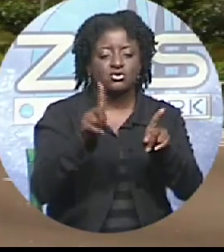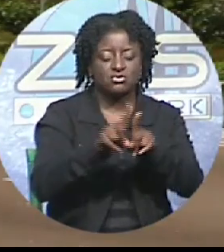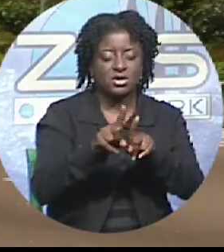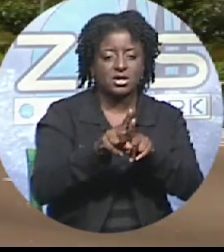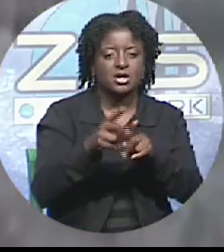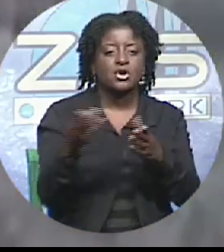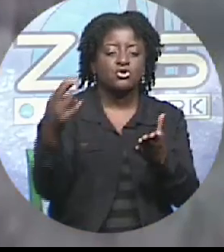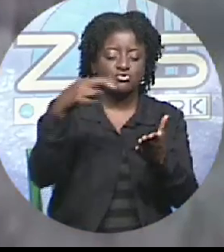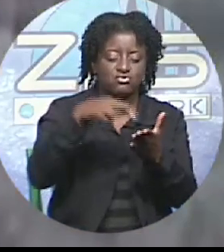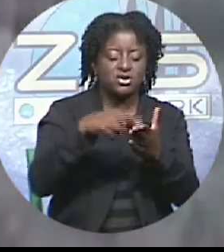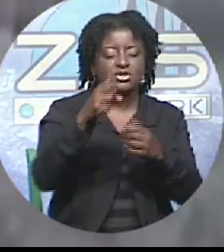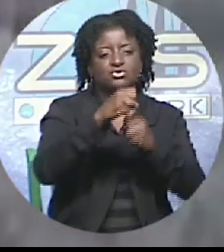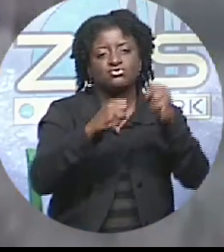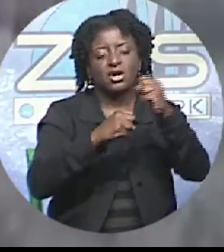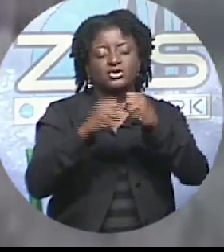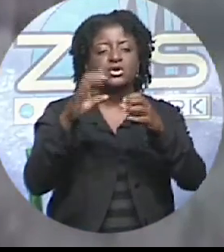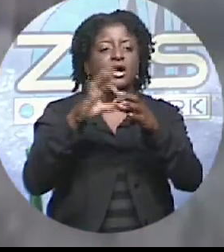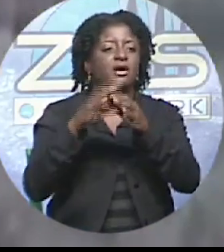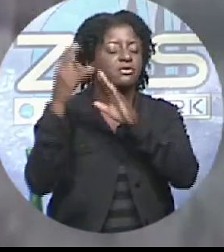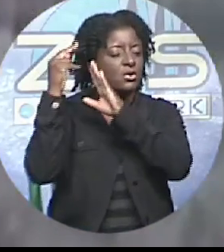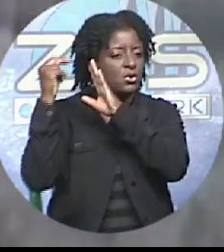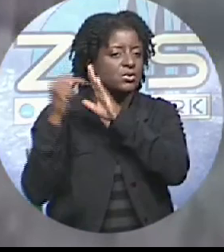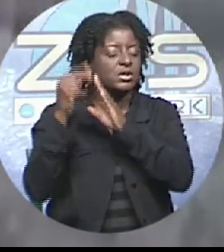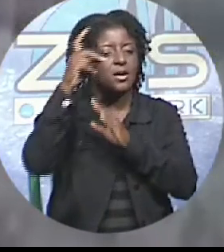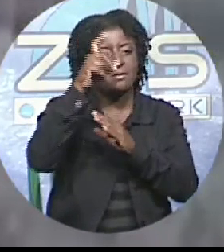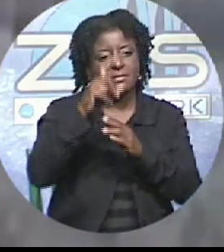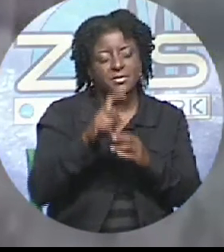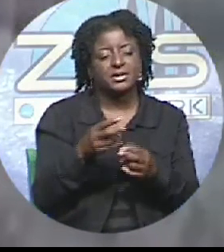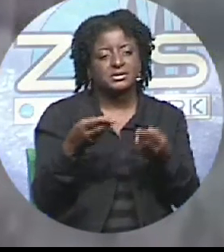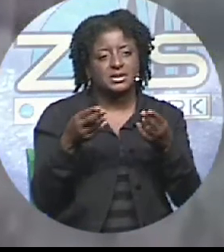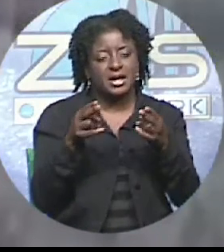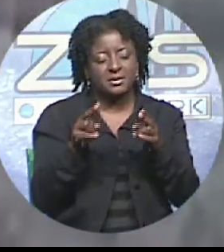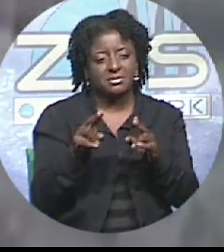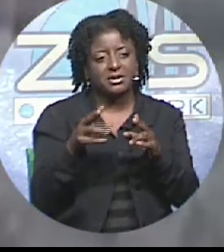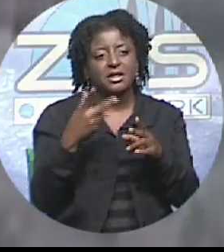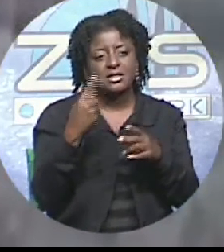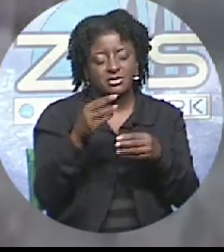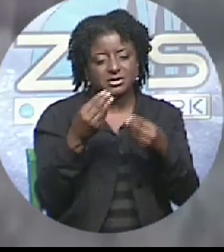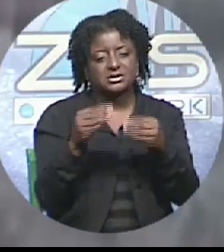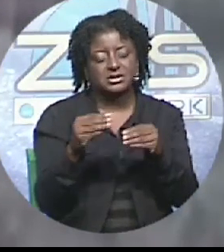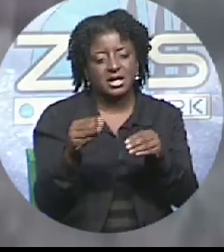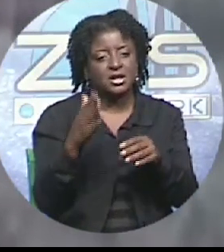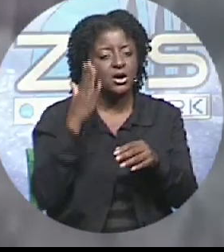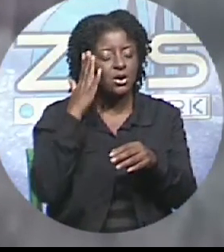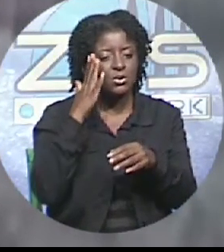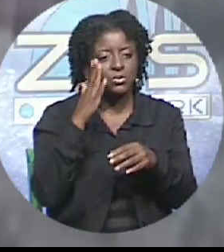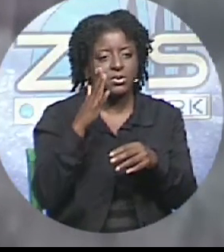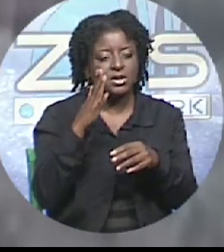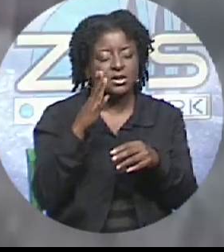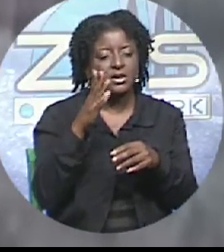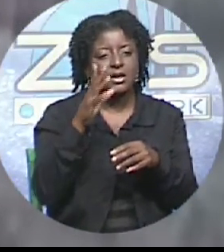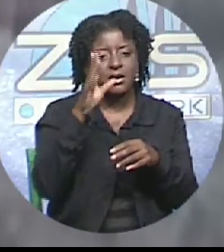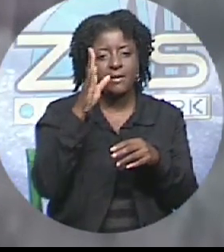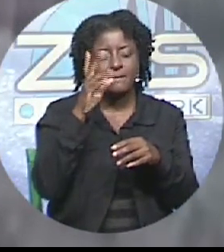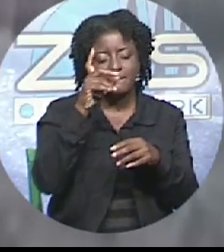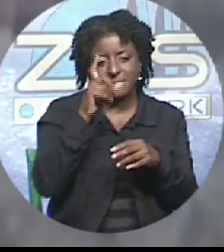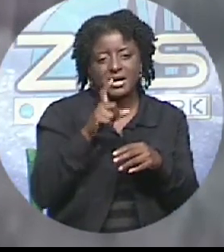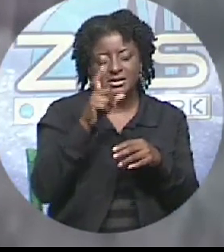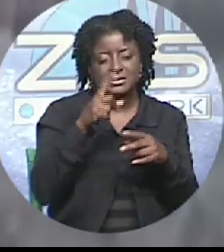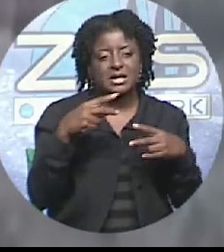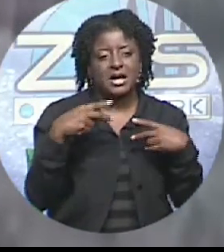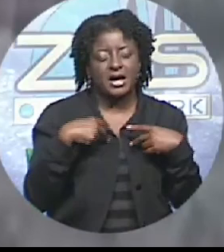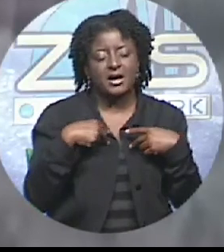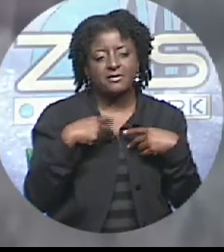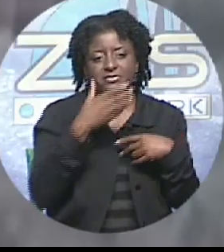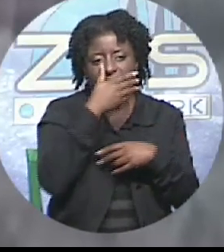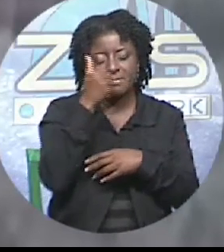court. The government adds that the independent provisional liquidator will be lawfully bound to have regard to the best interests of the Bahamian